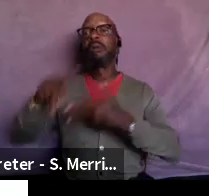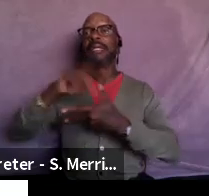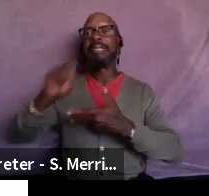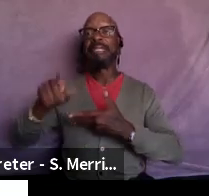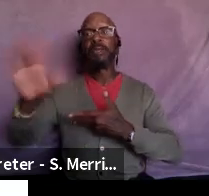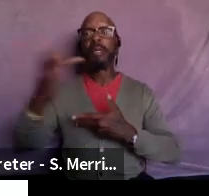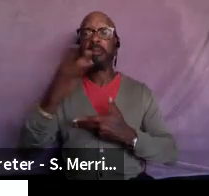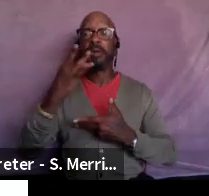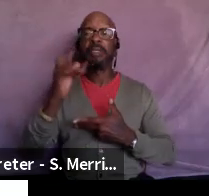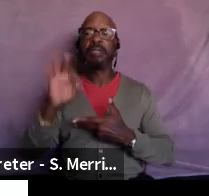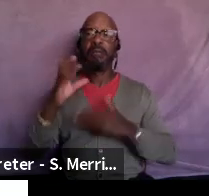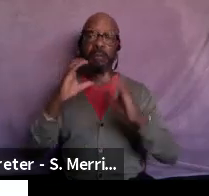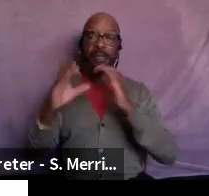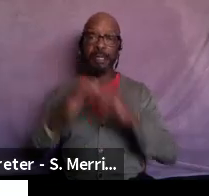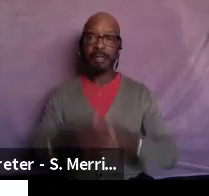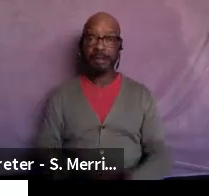preference,